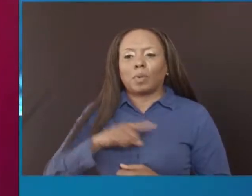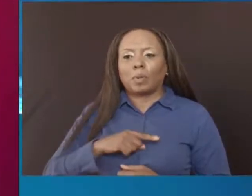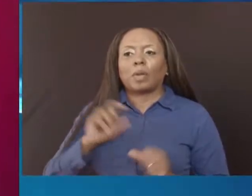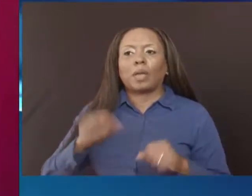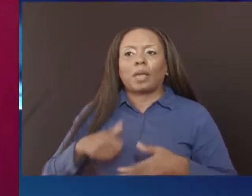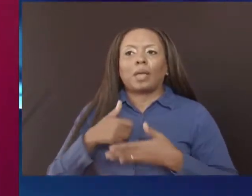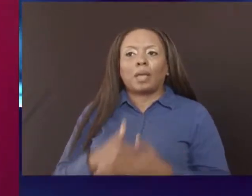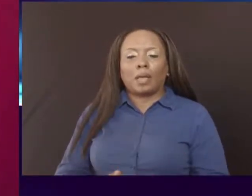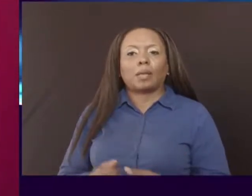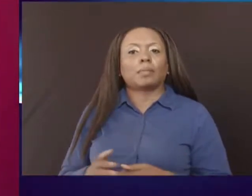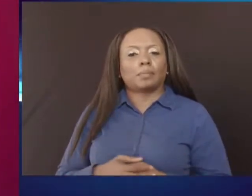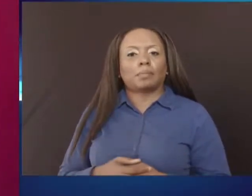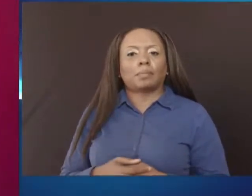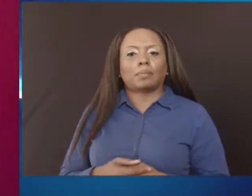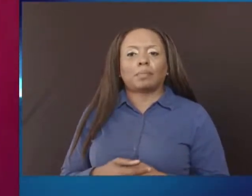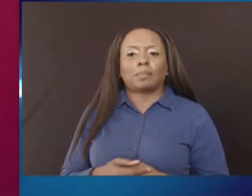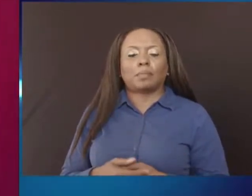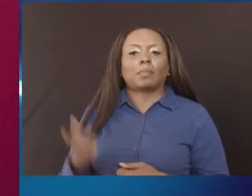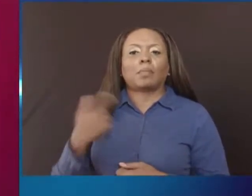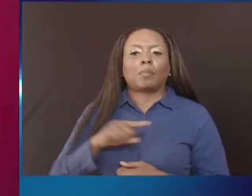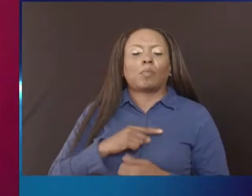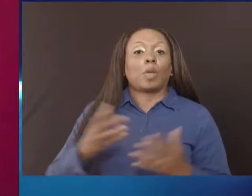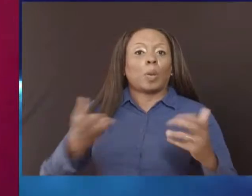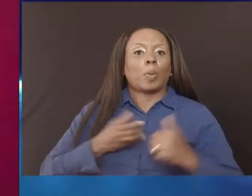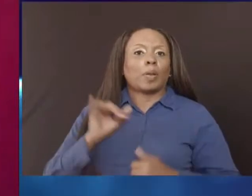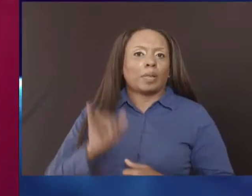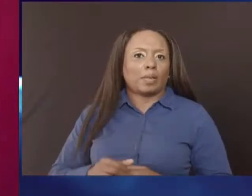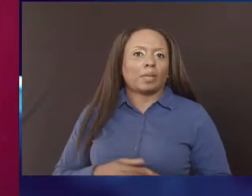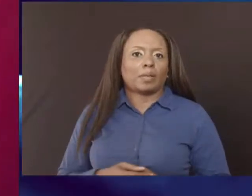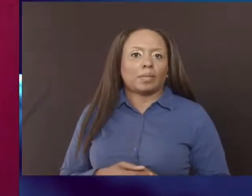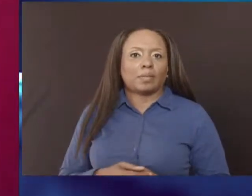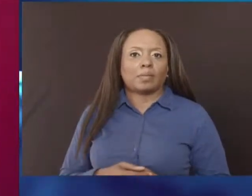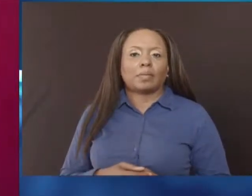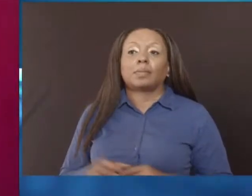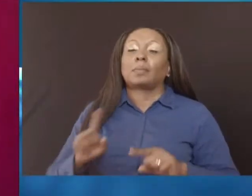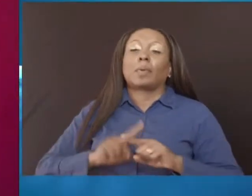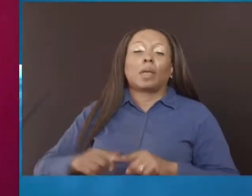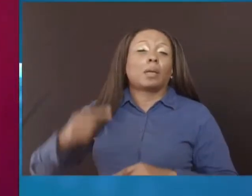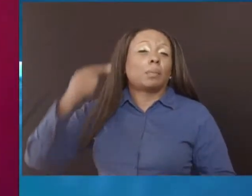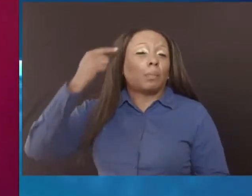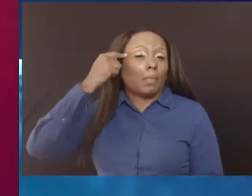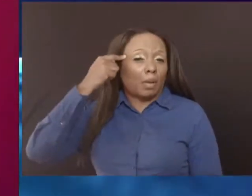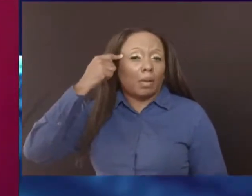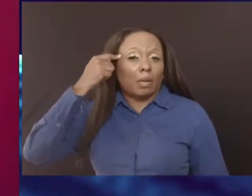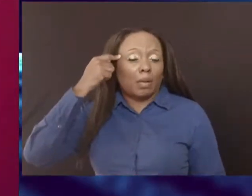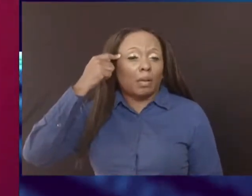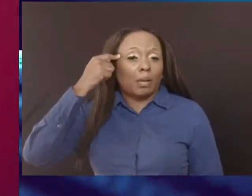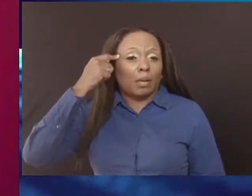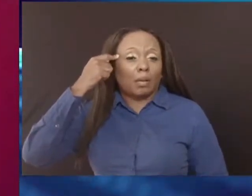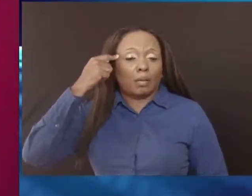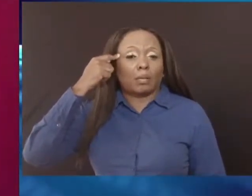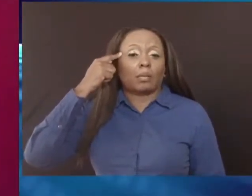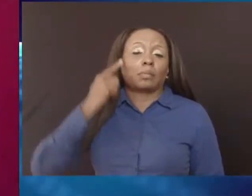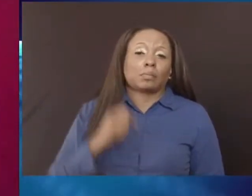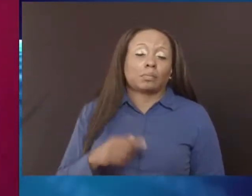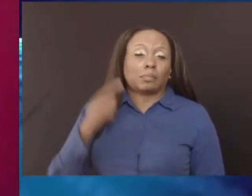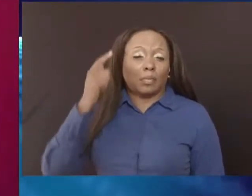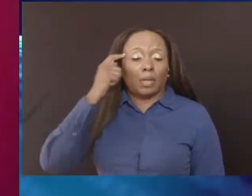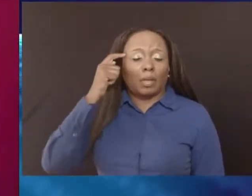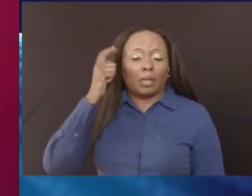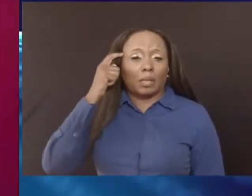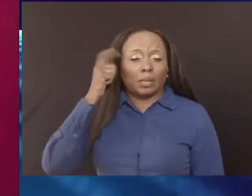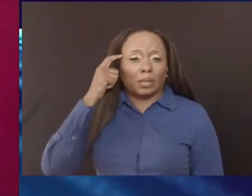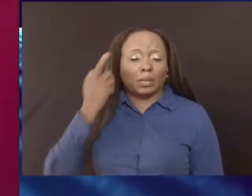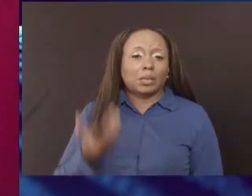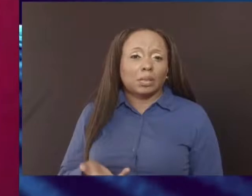we're preemptively looking for that. However, dealing with the psychological aspect, we are still going to help